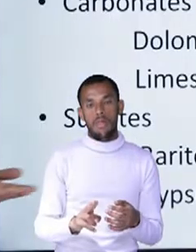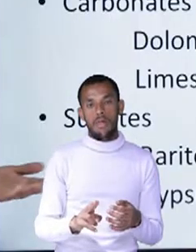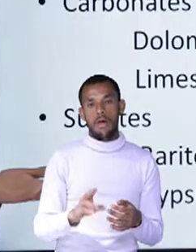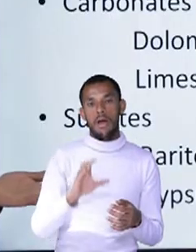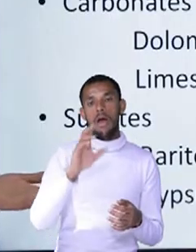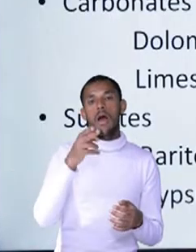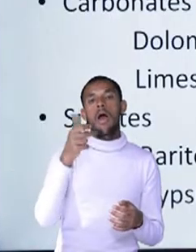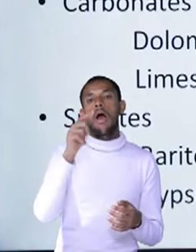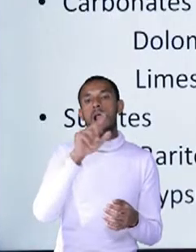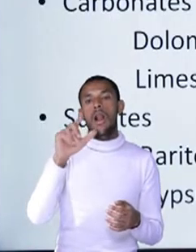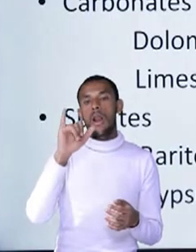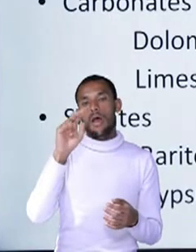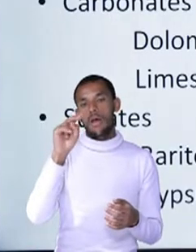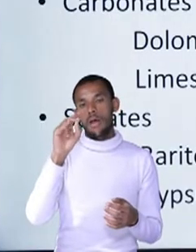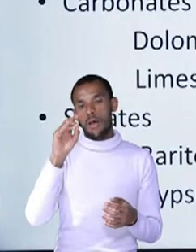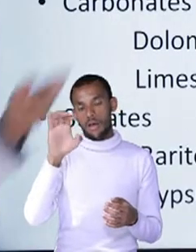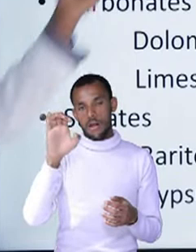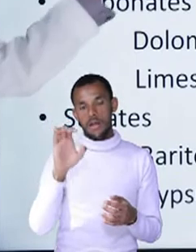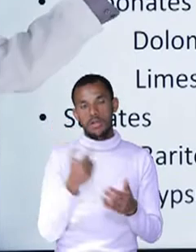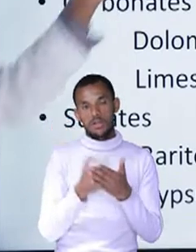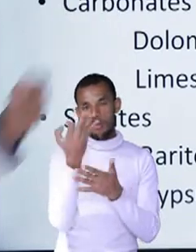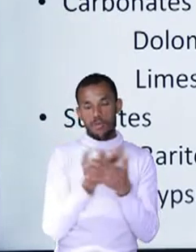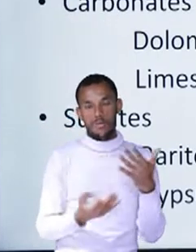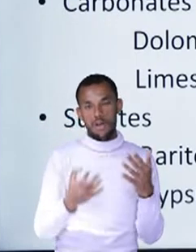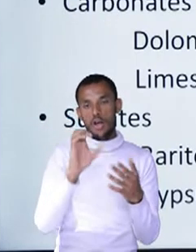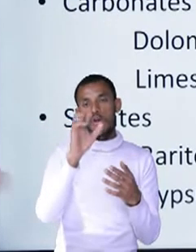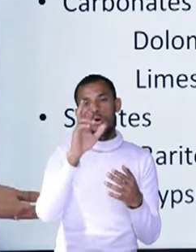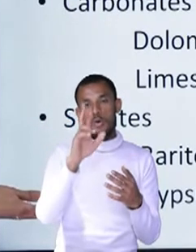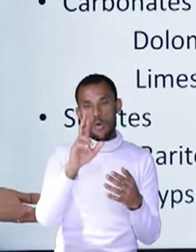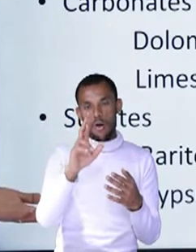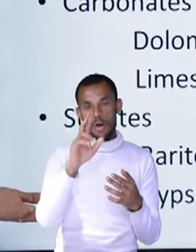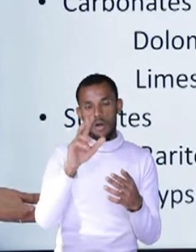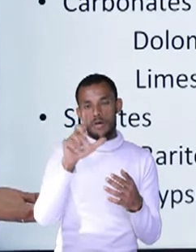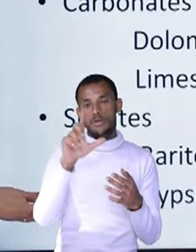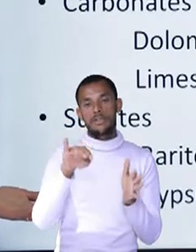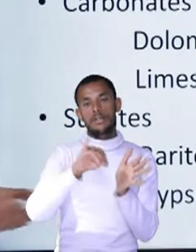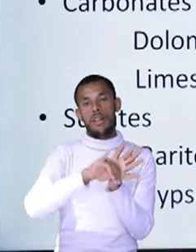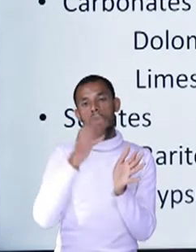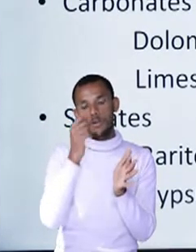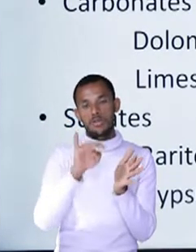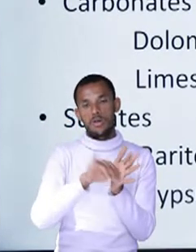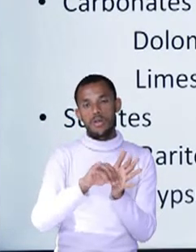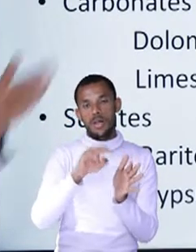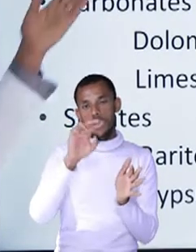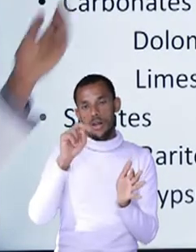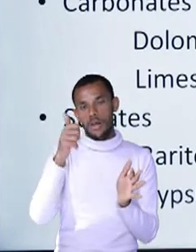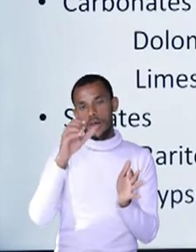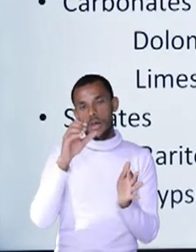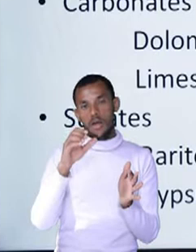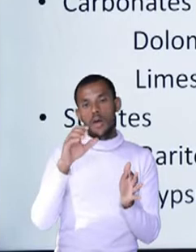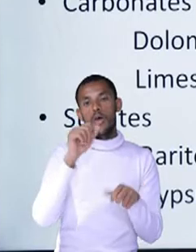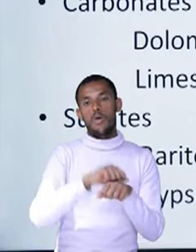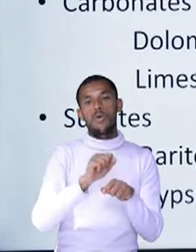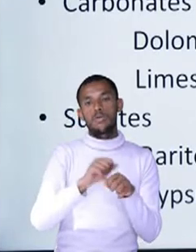Halide, you know halide, halogens, in the forms of chloride, common salt, sodium chloride, rock